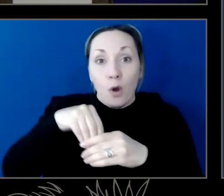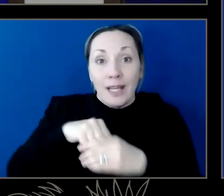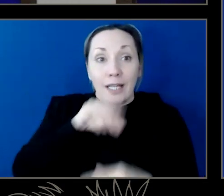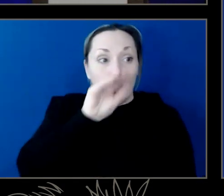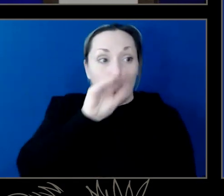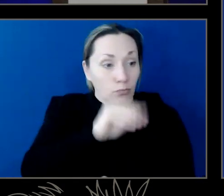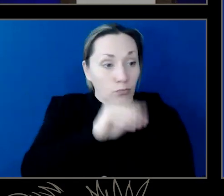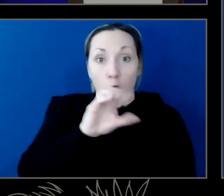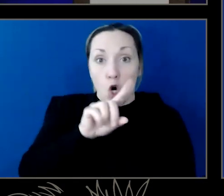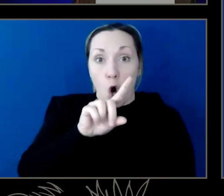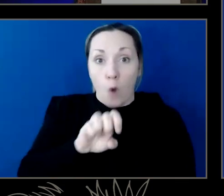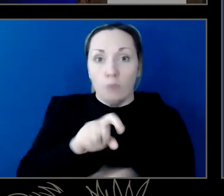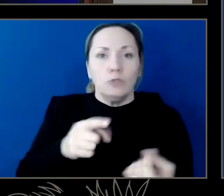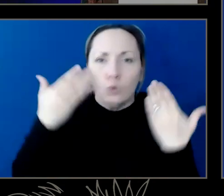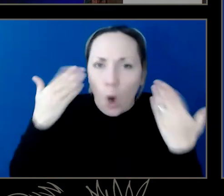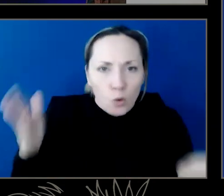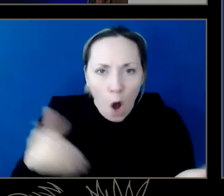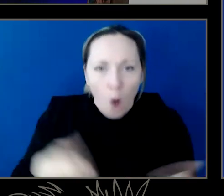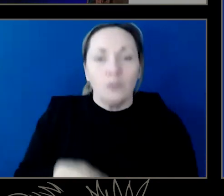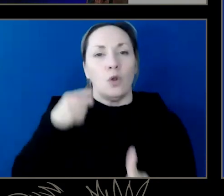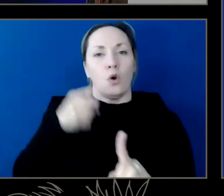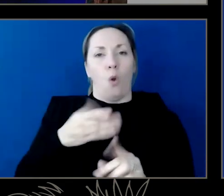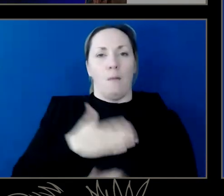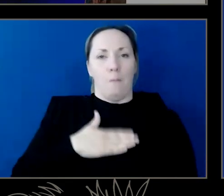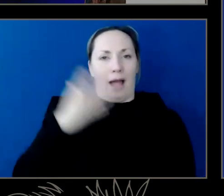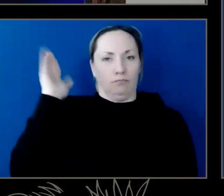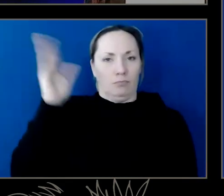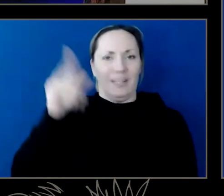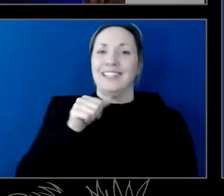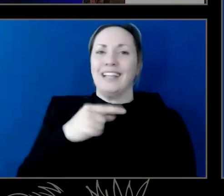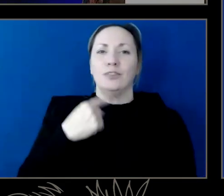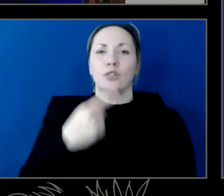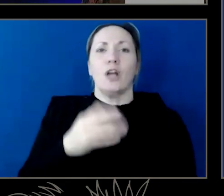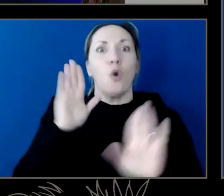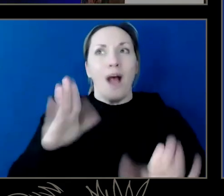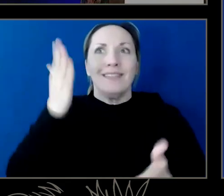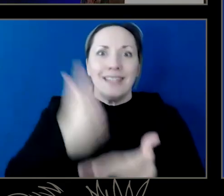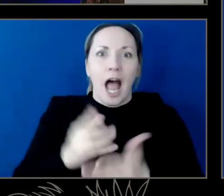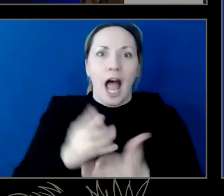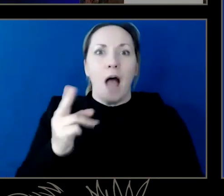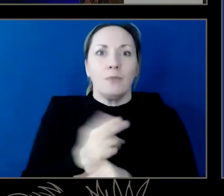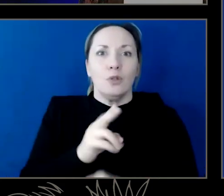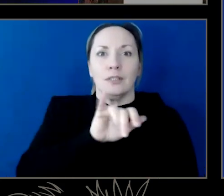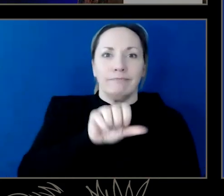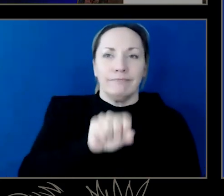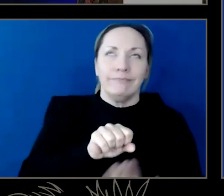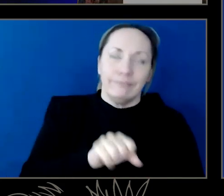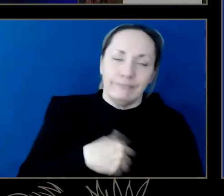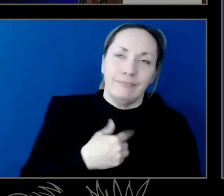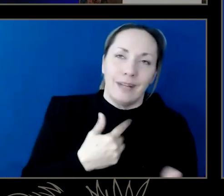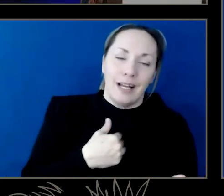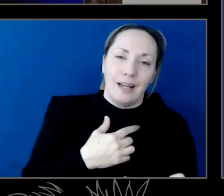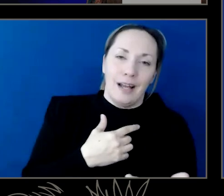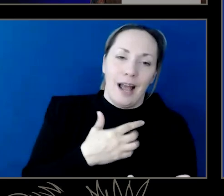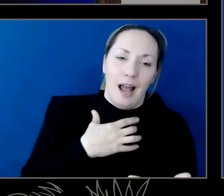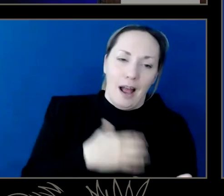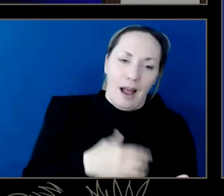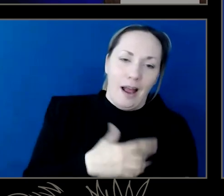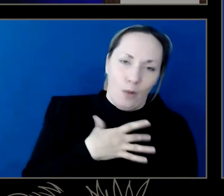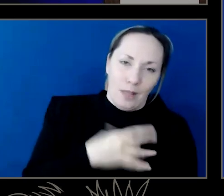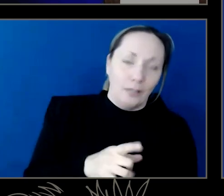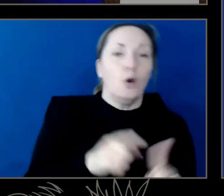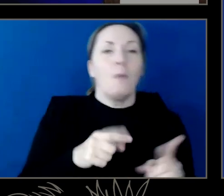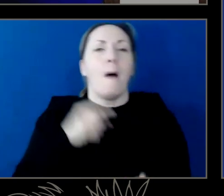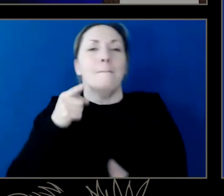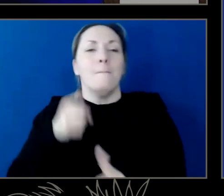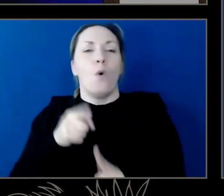know. So the goal of this talk is not to tell you to stop using JavaScript, because let's face it, we're well past that point by now. The point is to